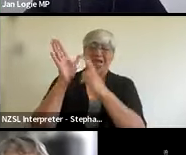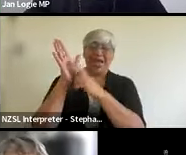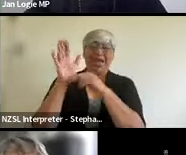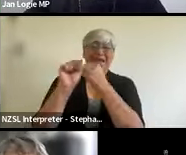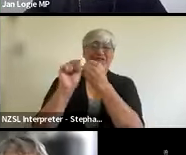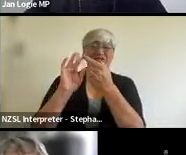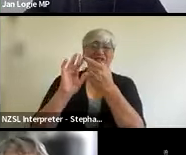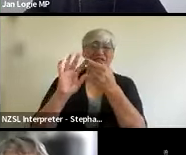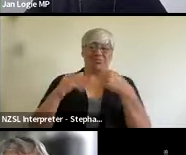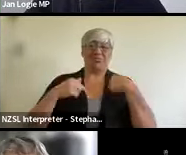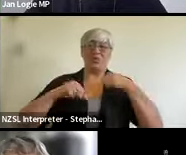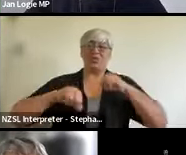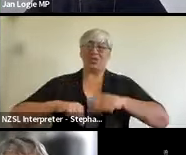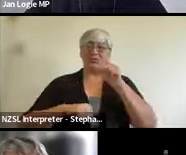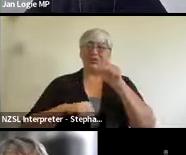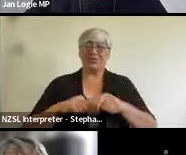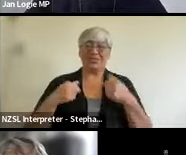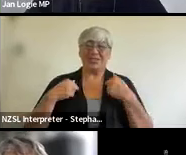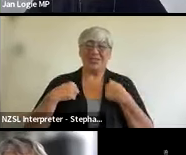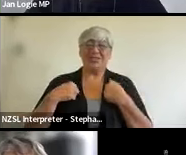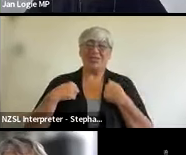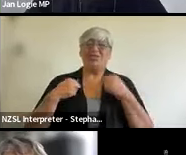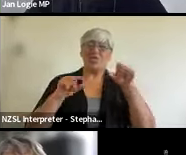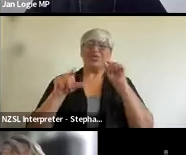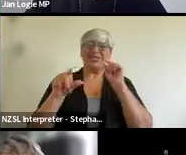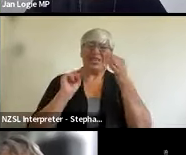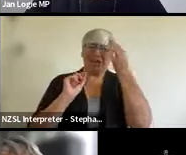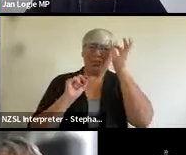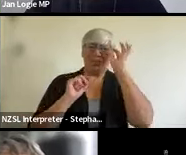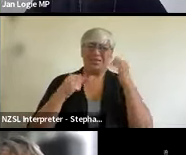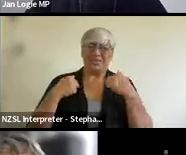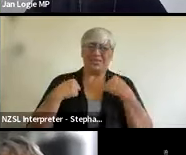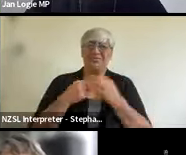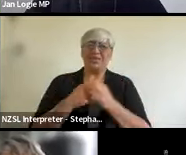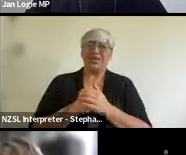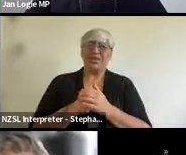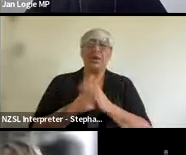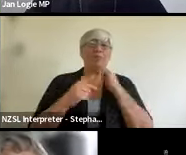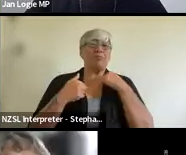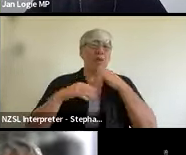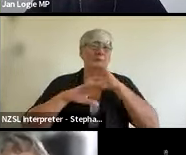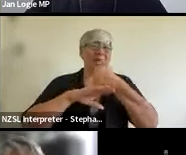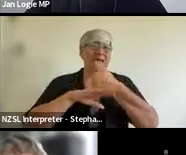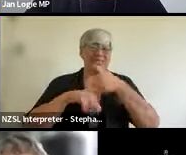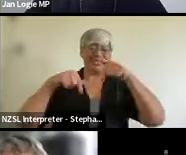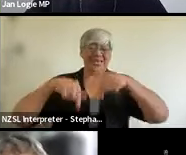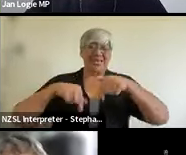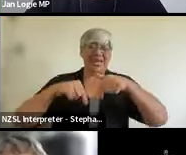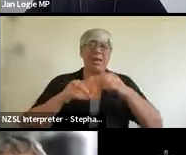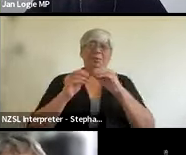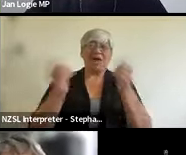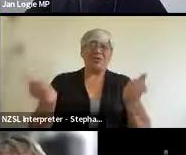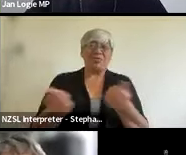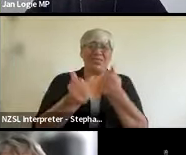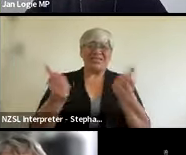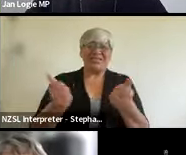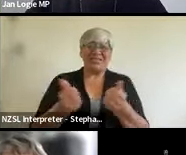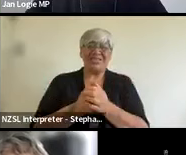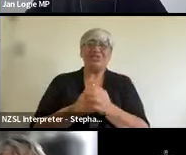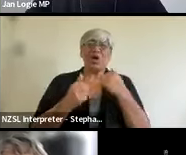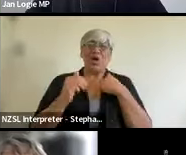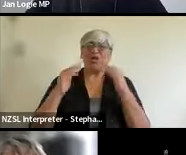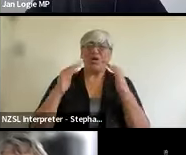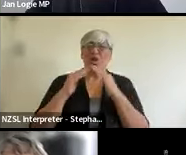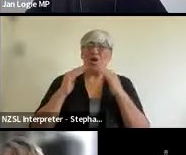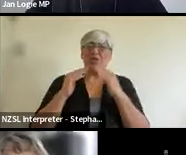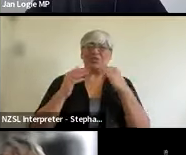Warren-Clark. I'm the chair of the Social Services Select Committee. I'm based here in the Bay of Plenty, so I'm sitting at home